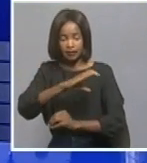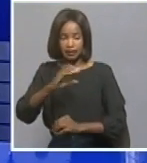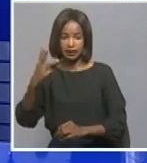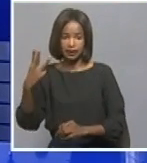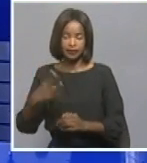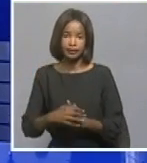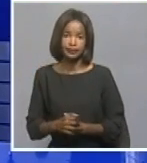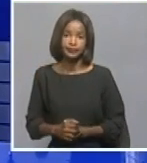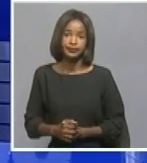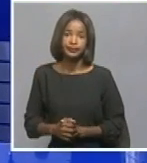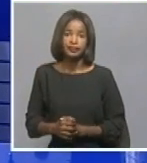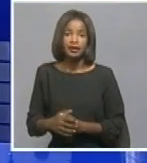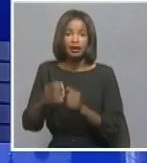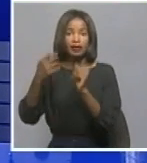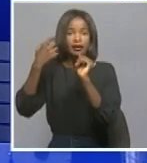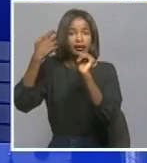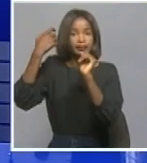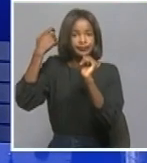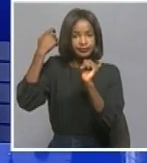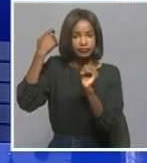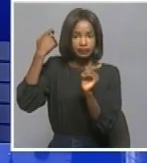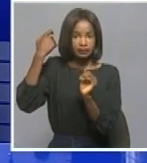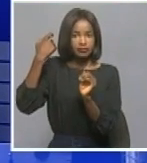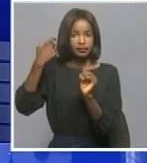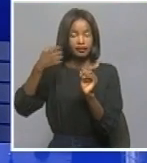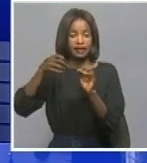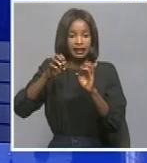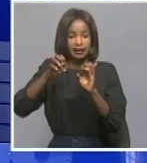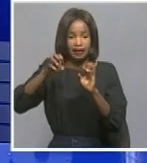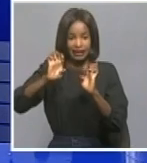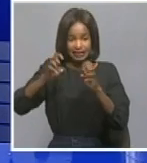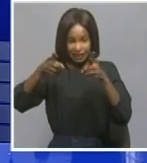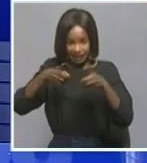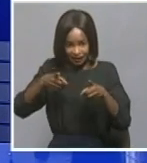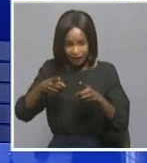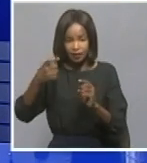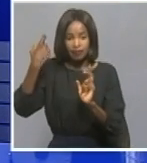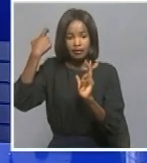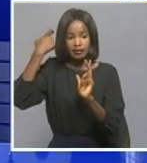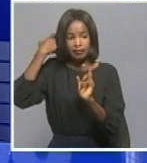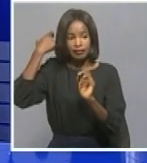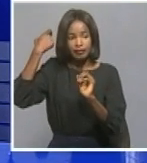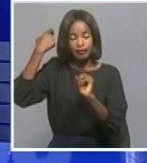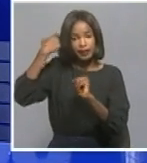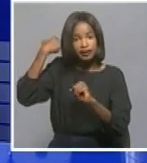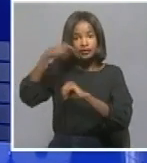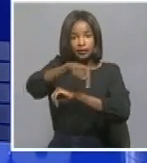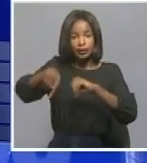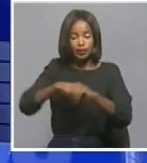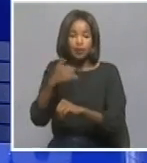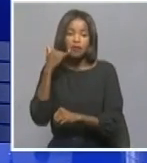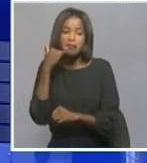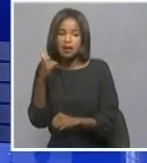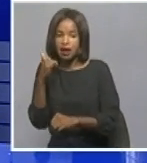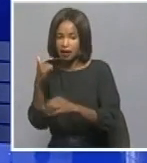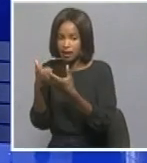We are now joined on the line by the Ministry of Home Affairs, Immigration, Safety and Security Executive Director, Etienne Maritz. Good afternoon, Mr. Maritz,